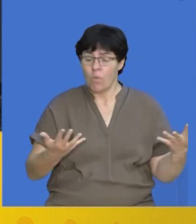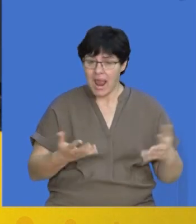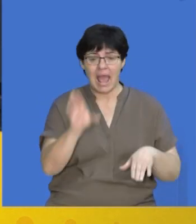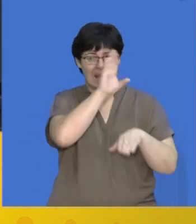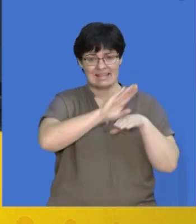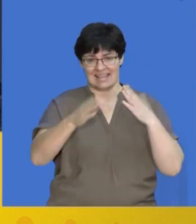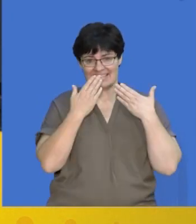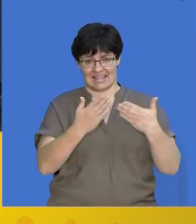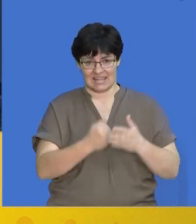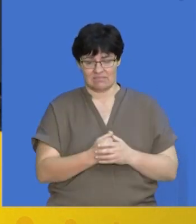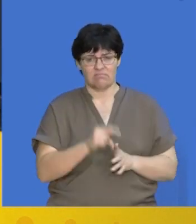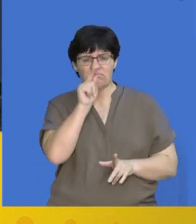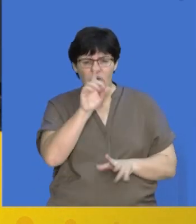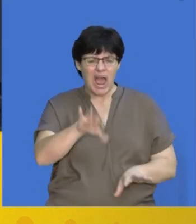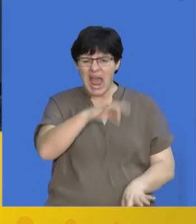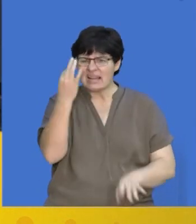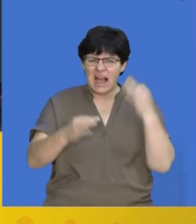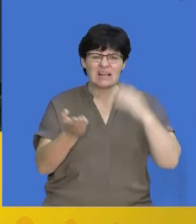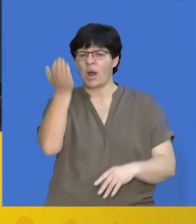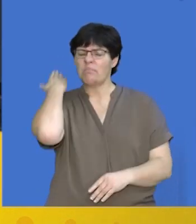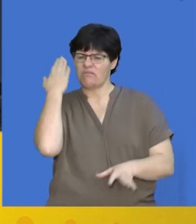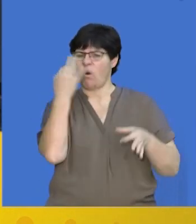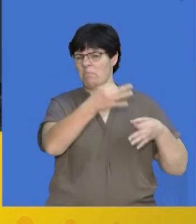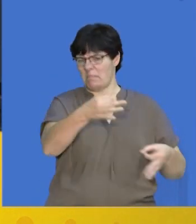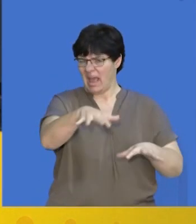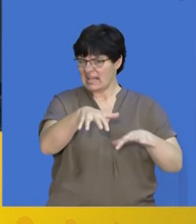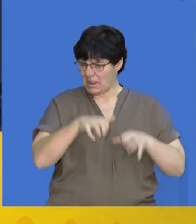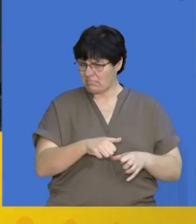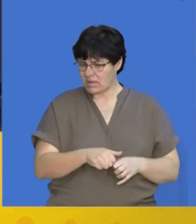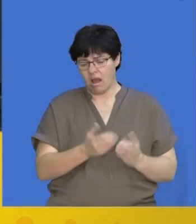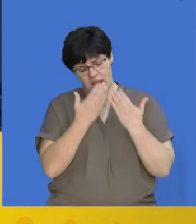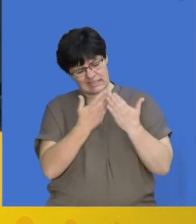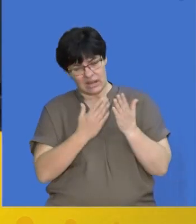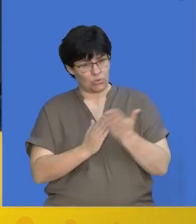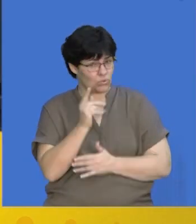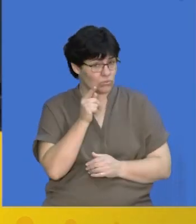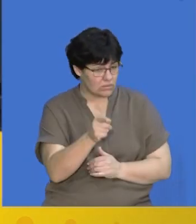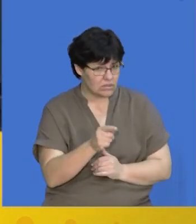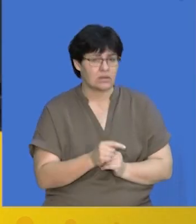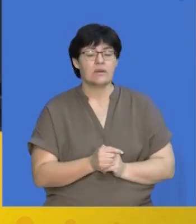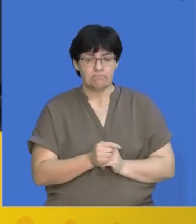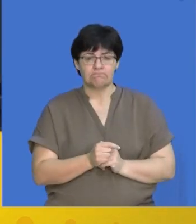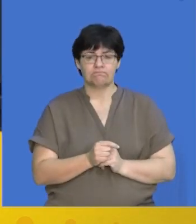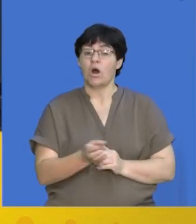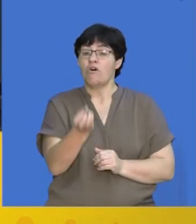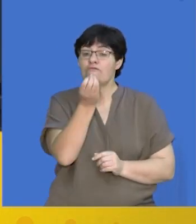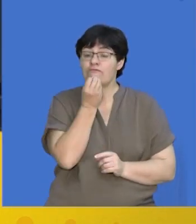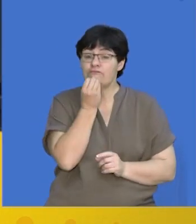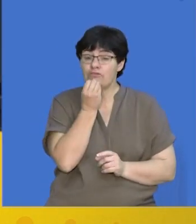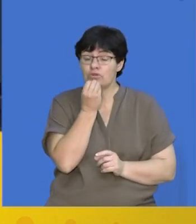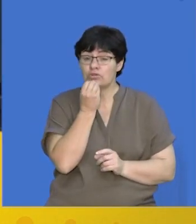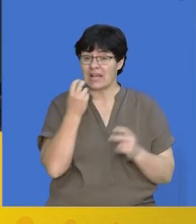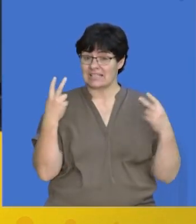studies. And if you've been analyzing past your papers in your studies, you will notice that food security as one of